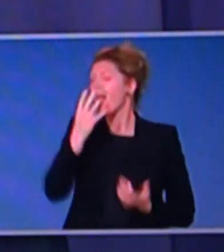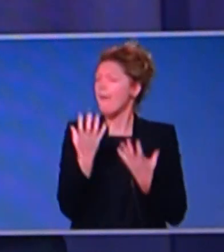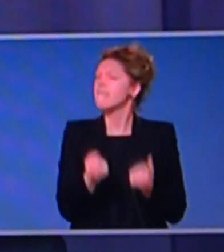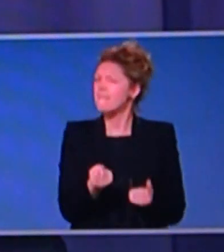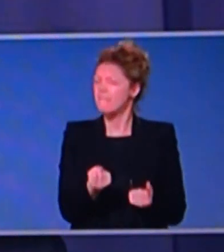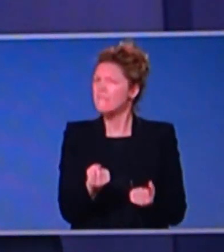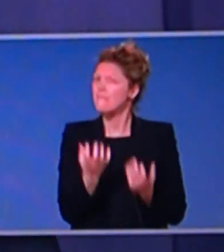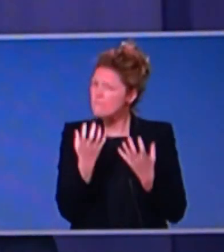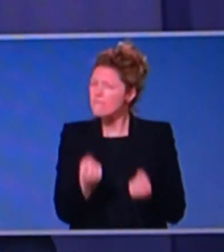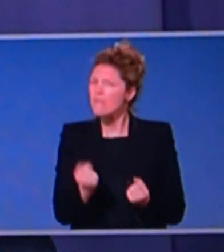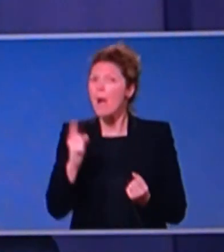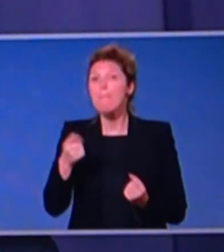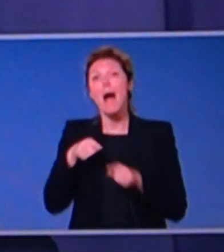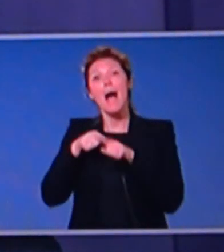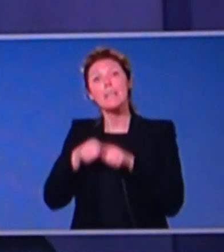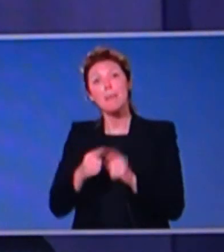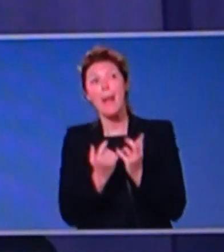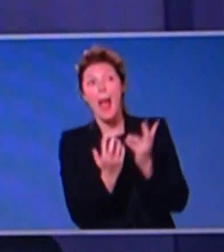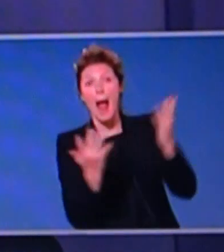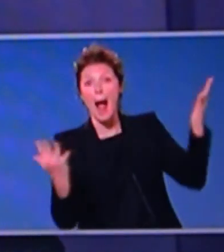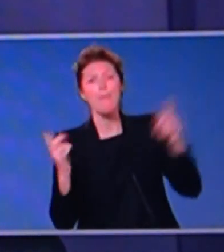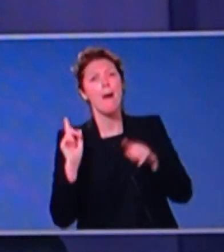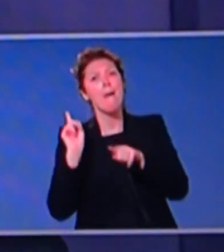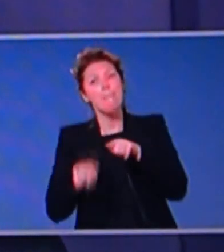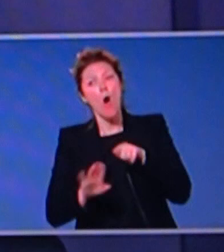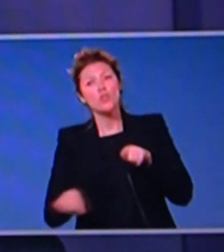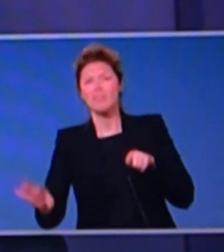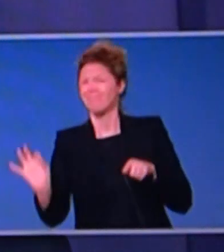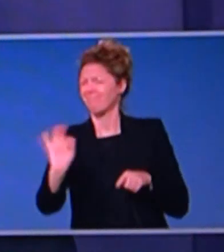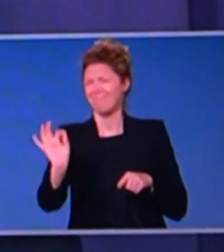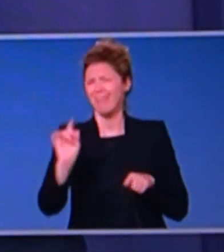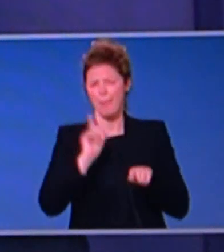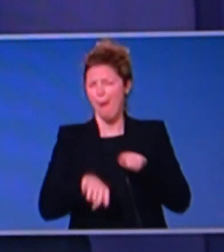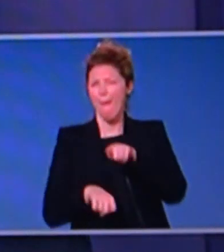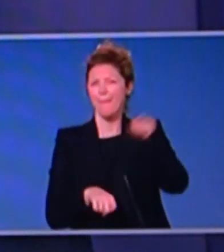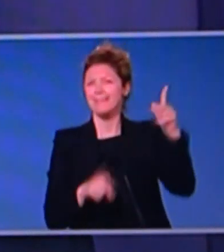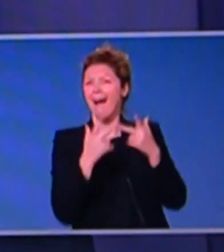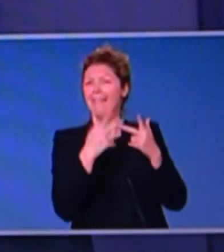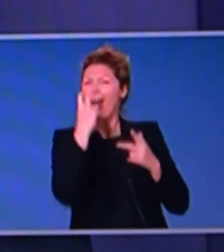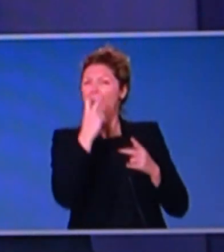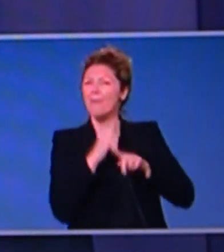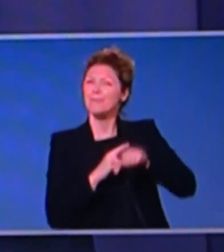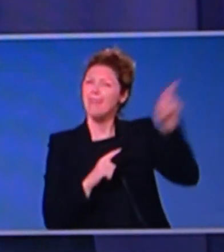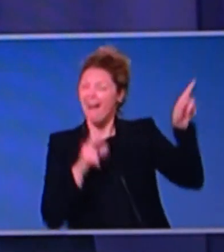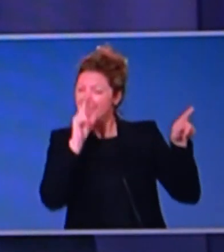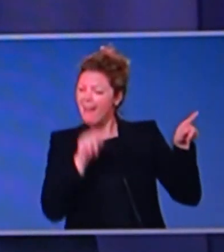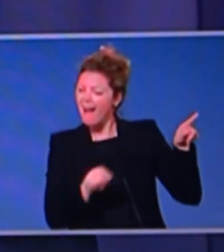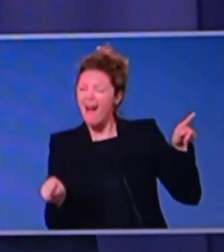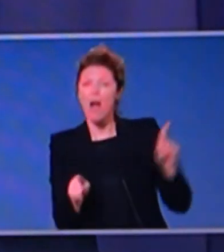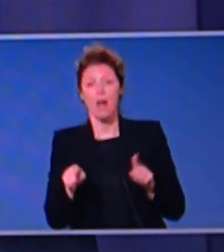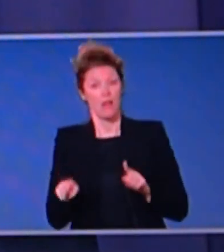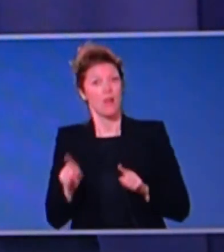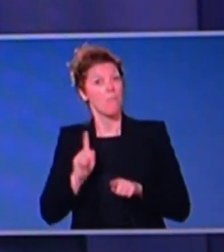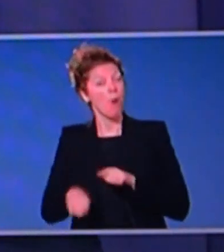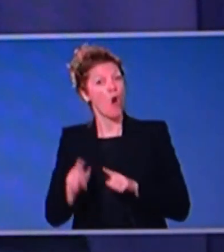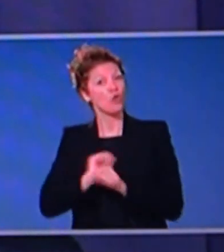the population, a very small incidence, and also the incidence of those who are of younger age contracting the